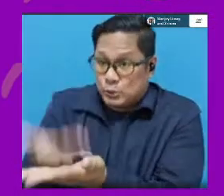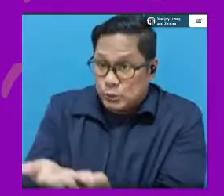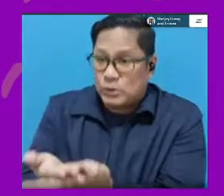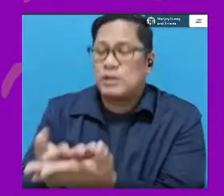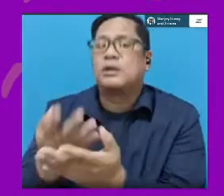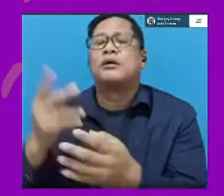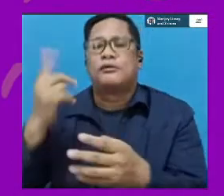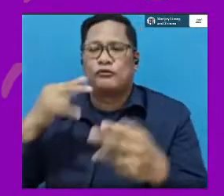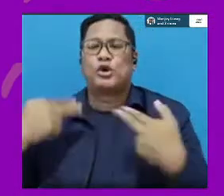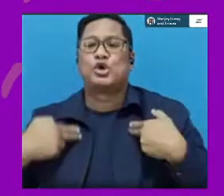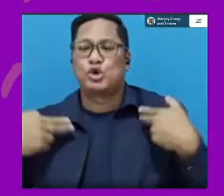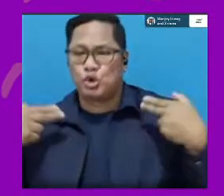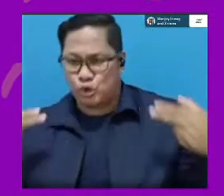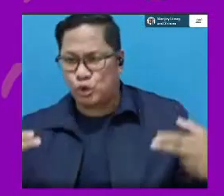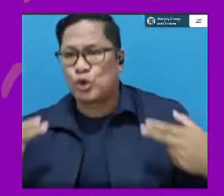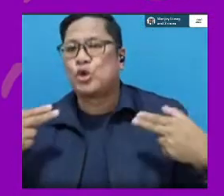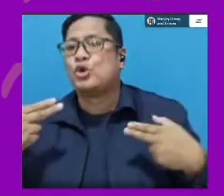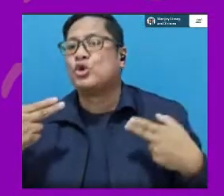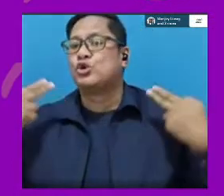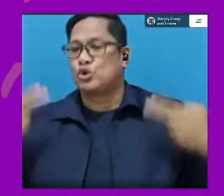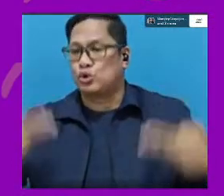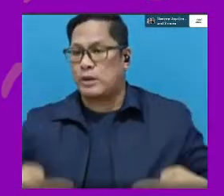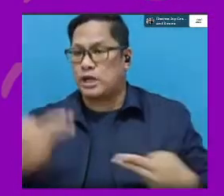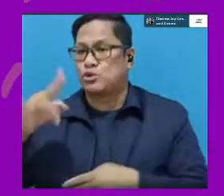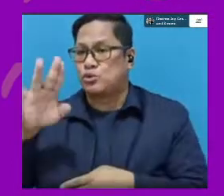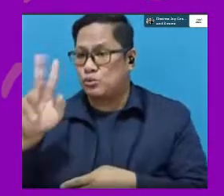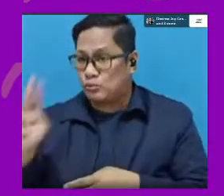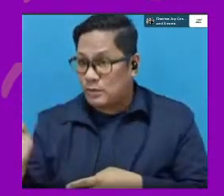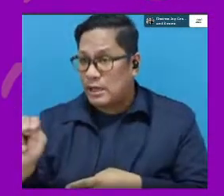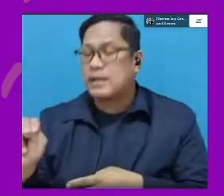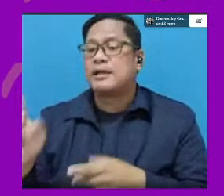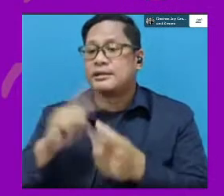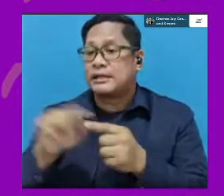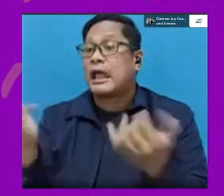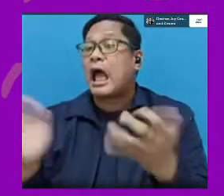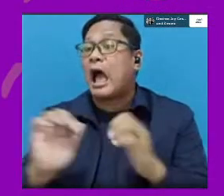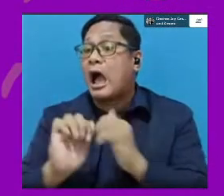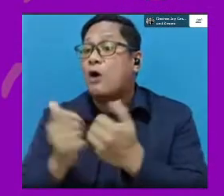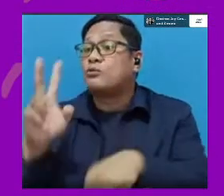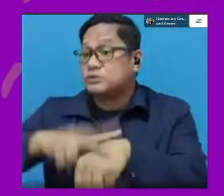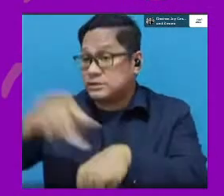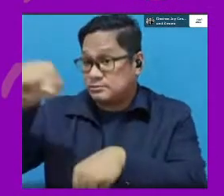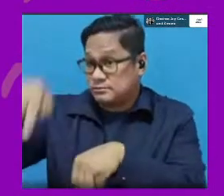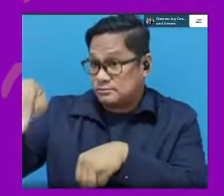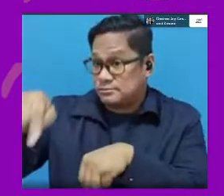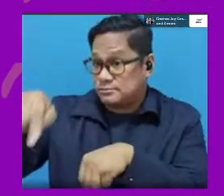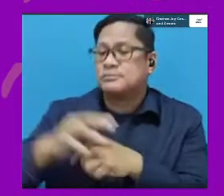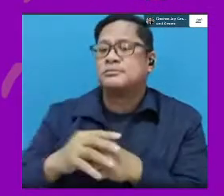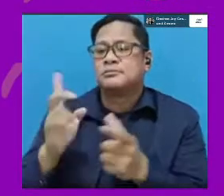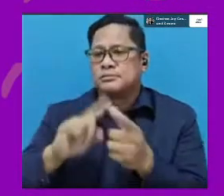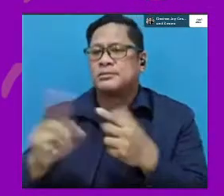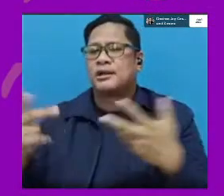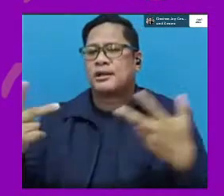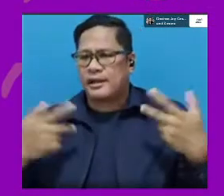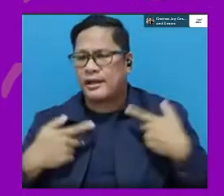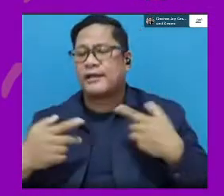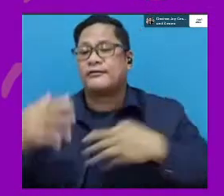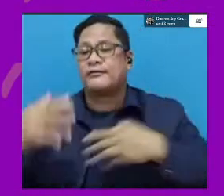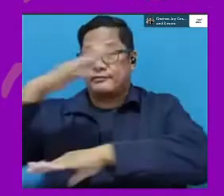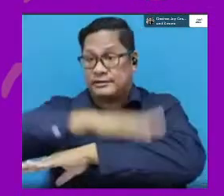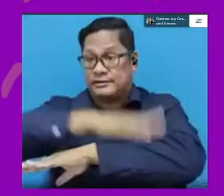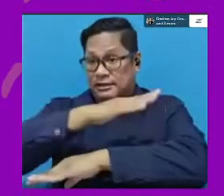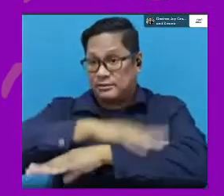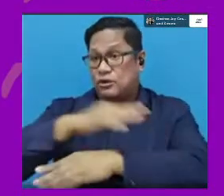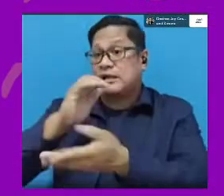manpower, cold chain, and also we conducted tabletop exercises